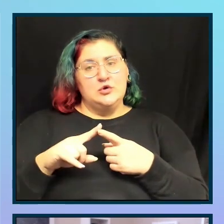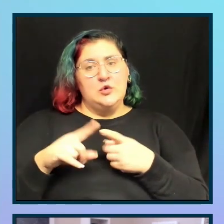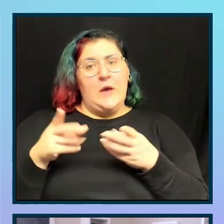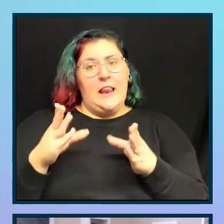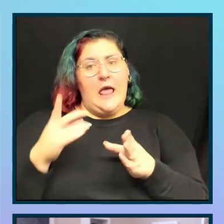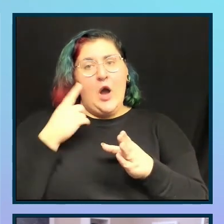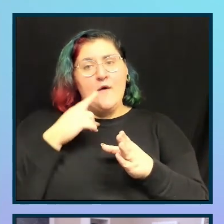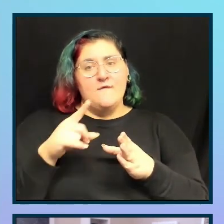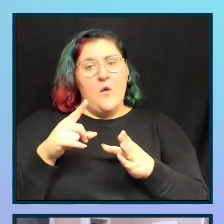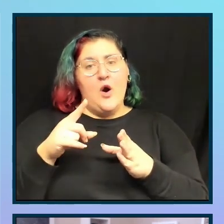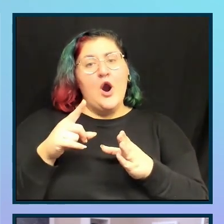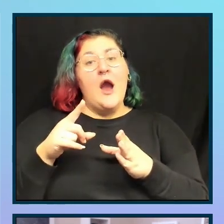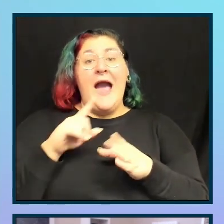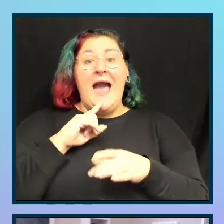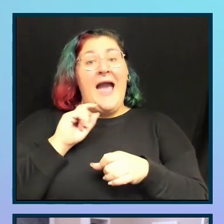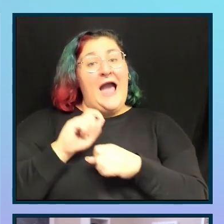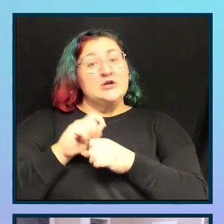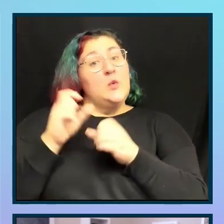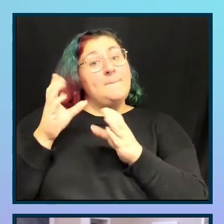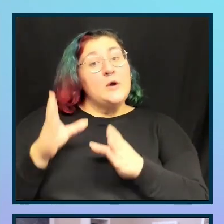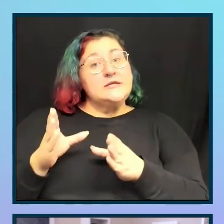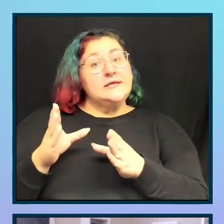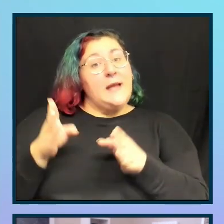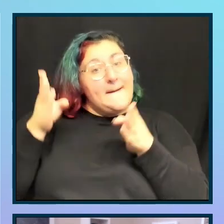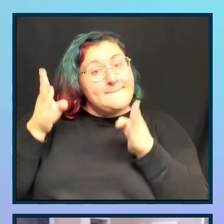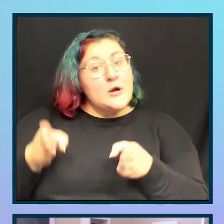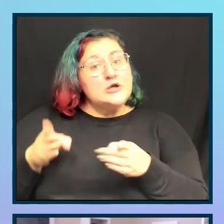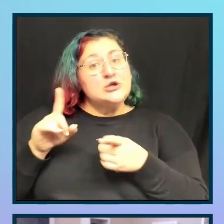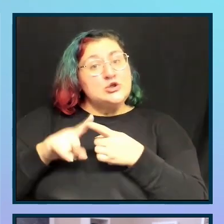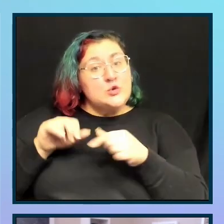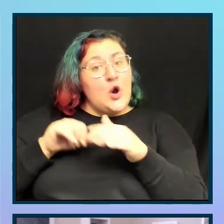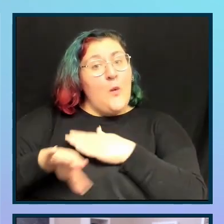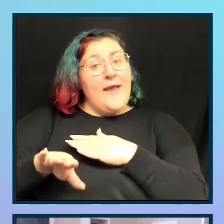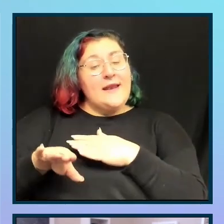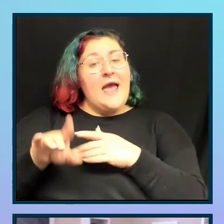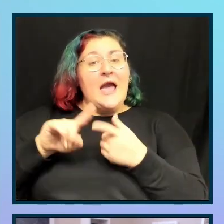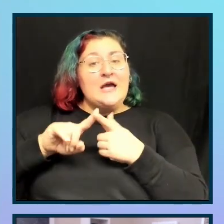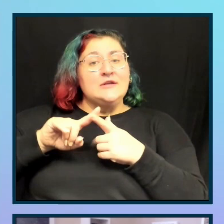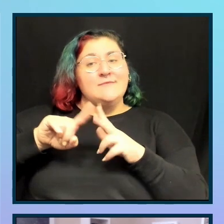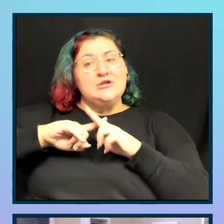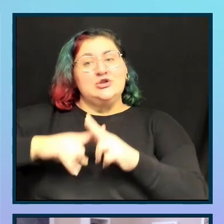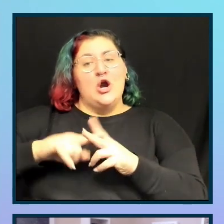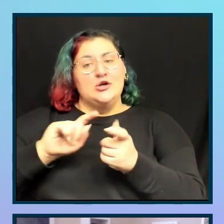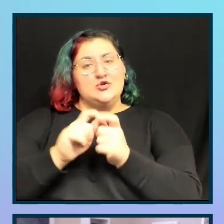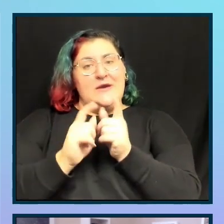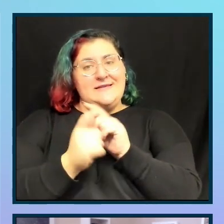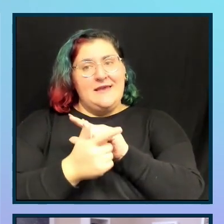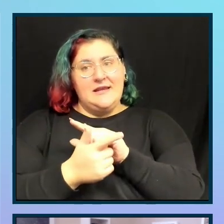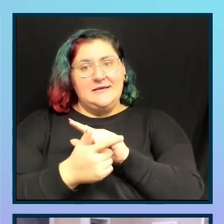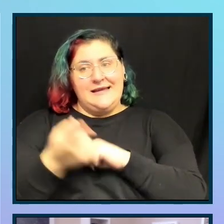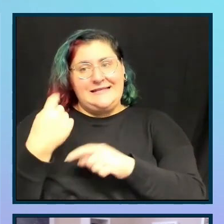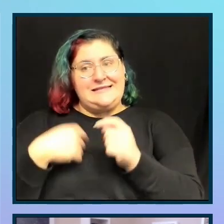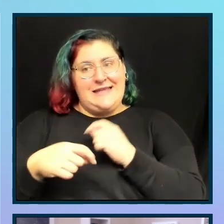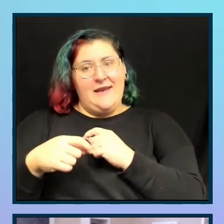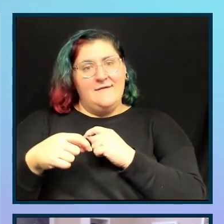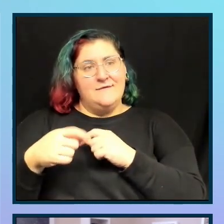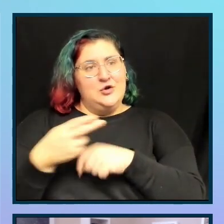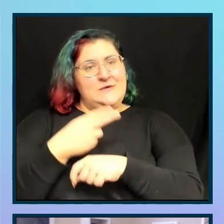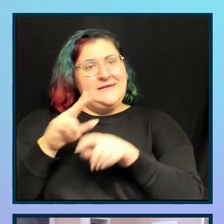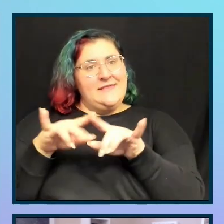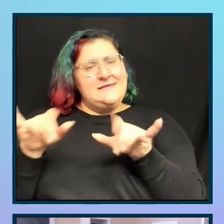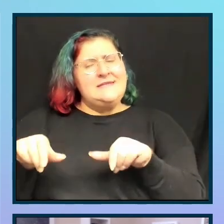AI system is failing. And of course, this can even be tied in to the confidence